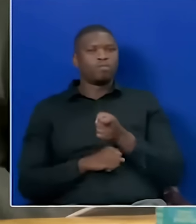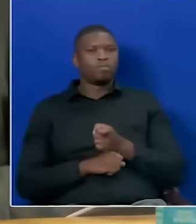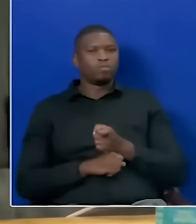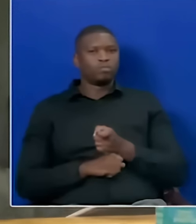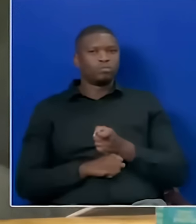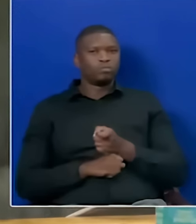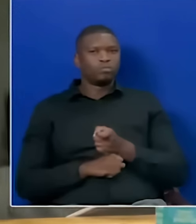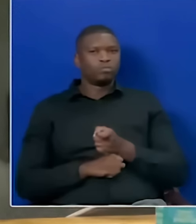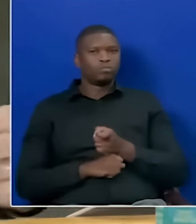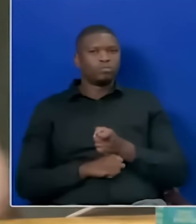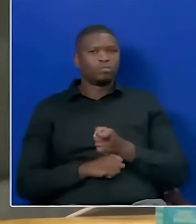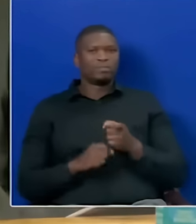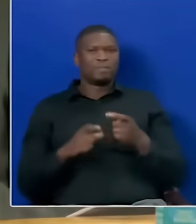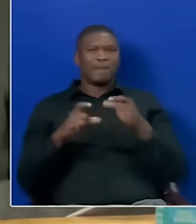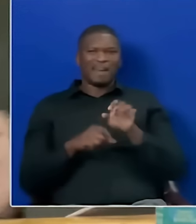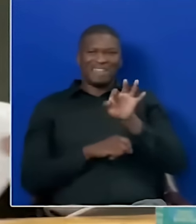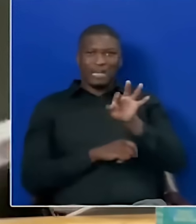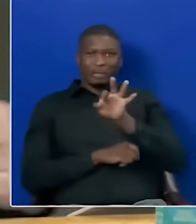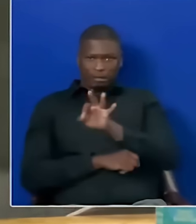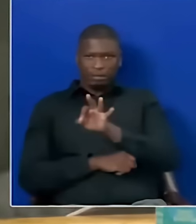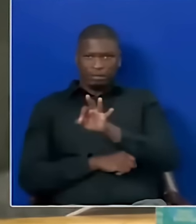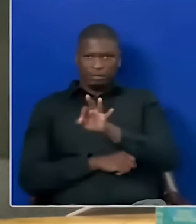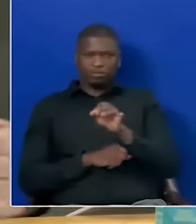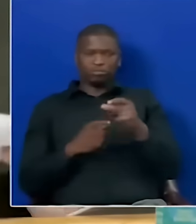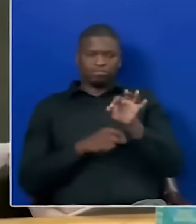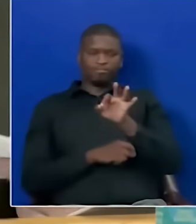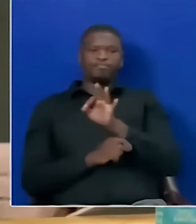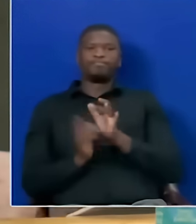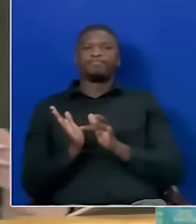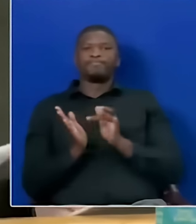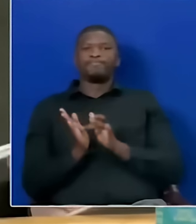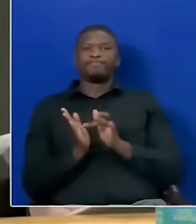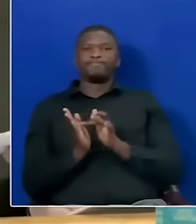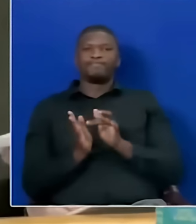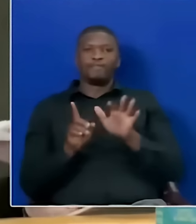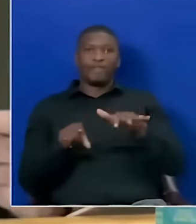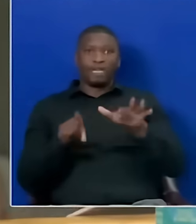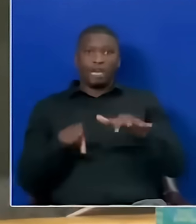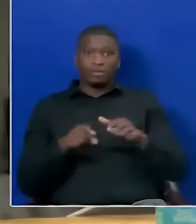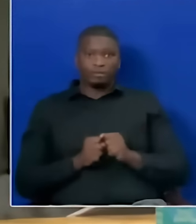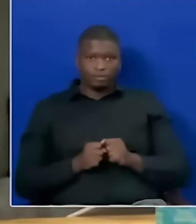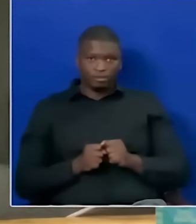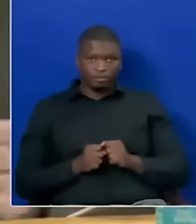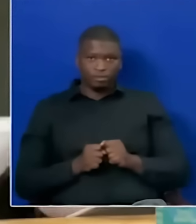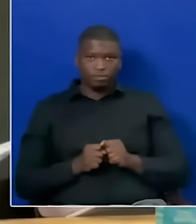paragraph 33 on page 15 to